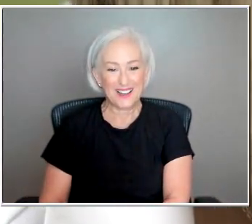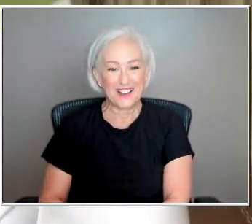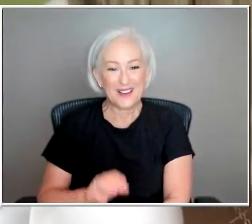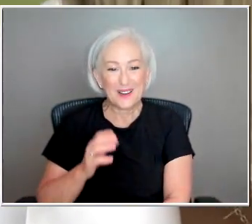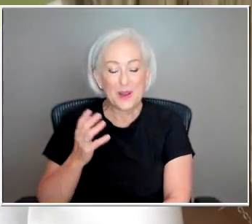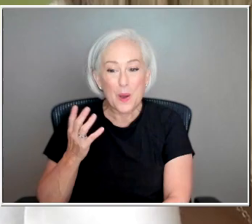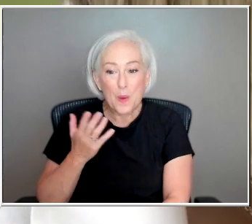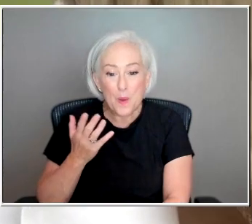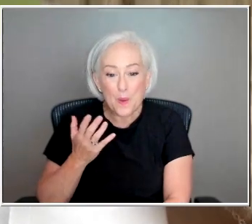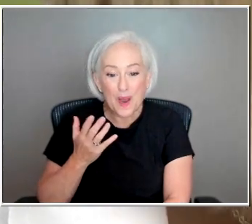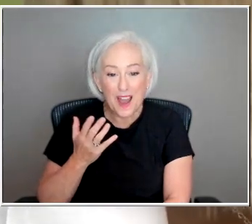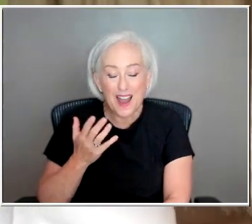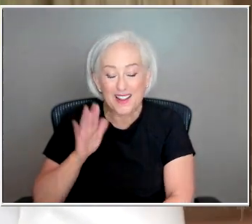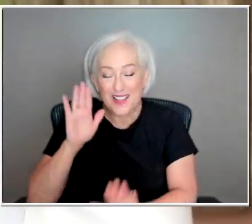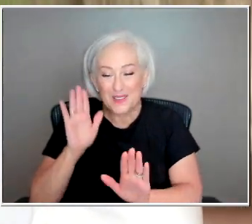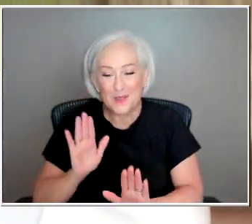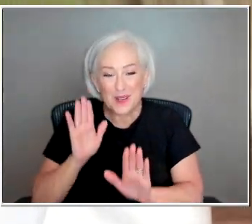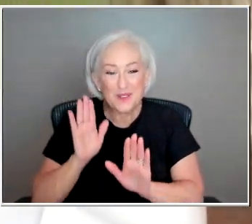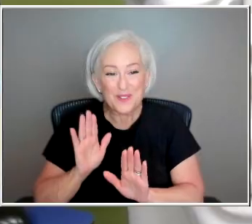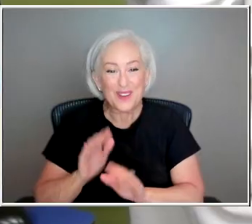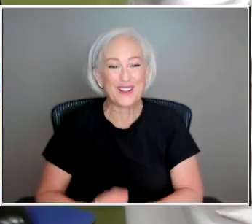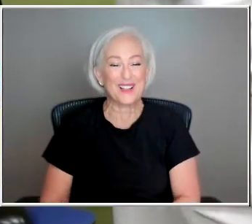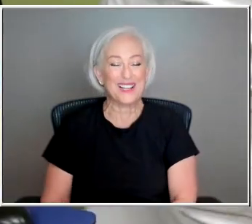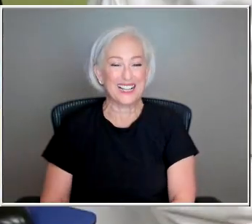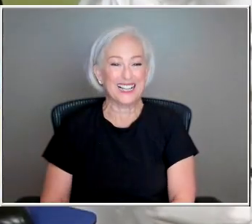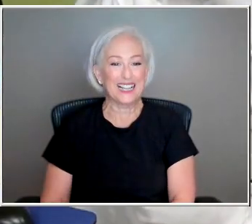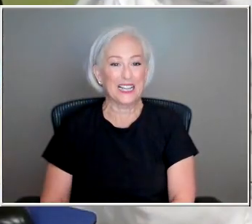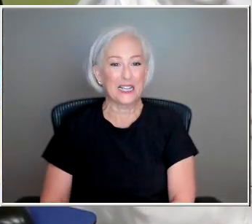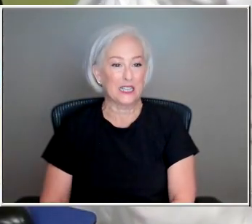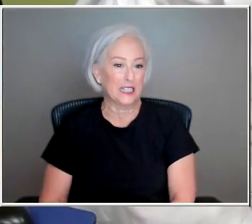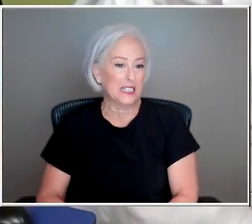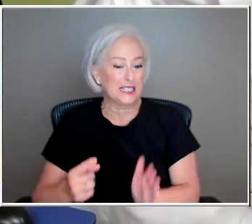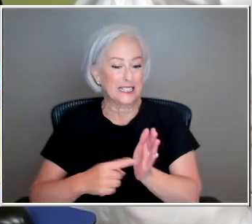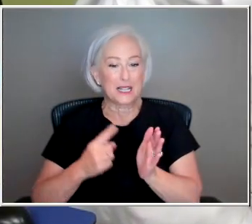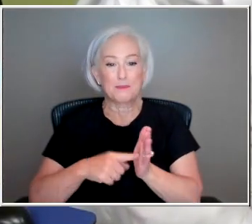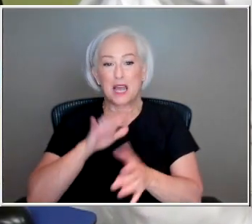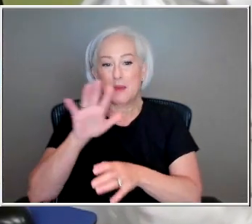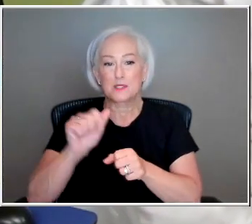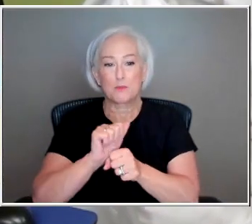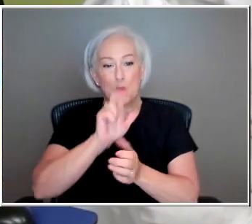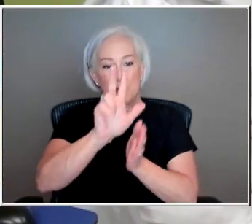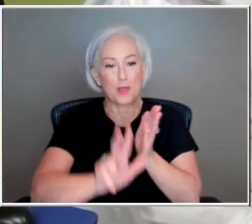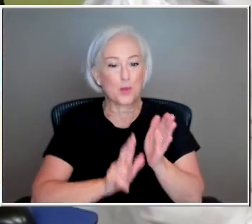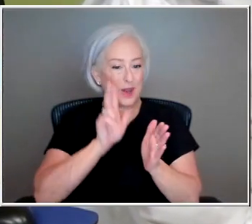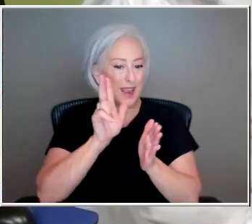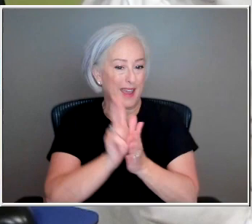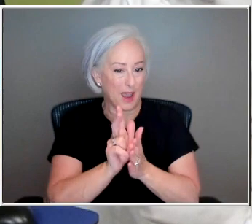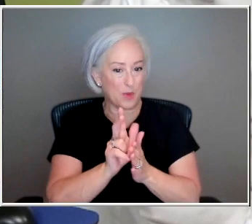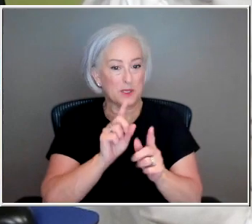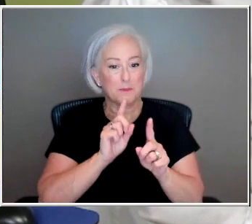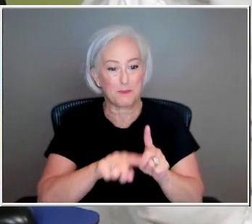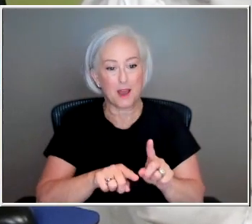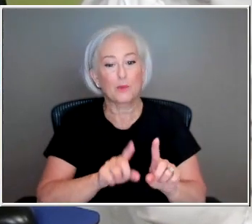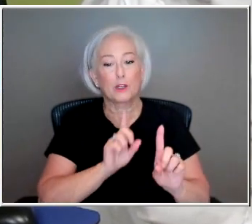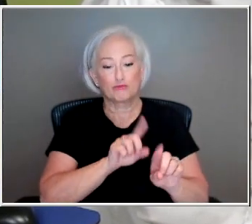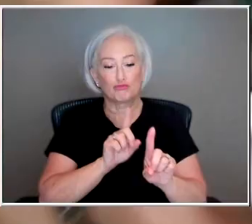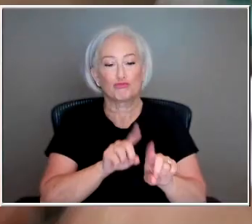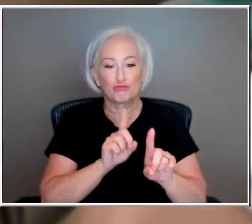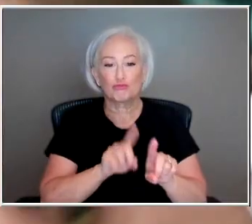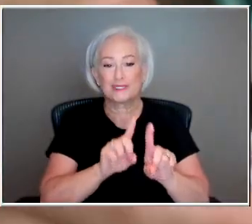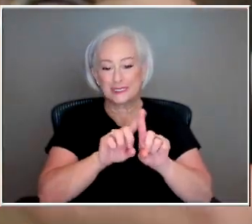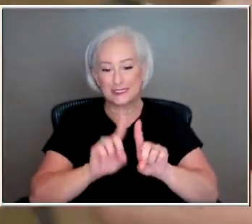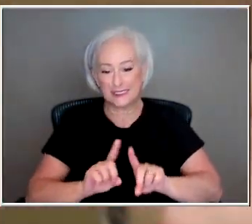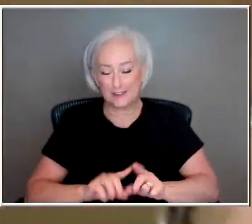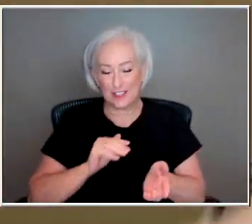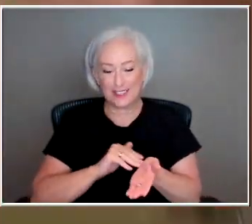her echo come. It didn't bother me. The appointments might be 3 hours long, but by the time we see everybody, and it's just nice to have a one-stop shop for